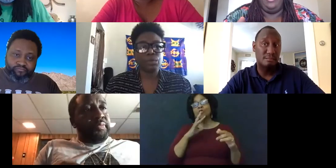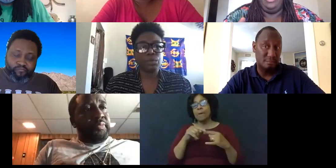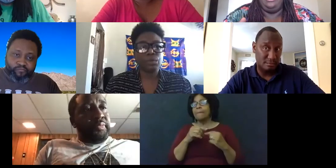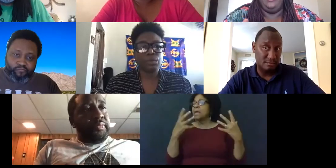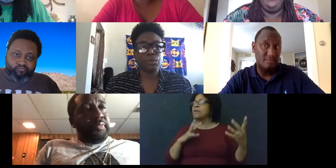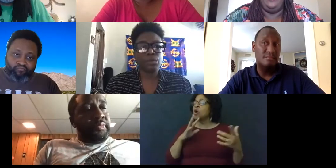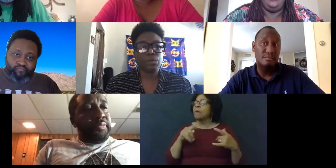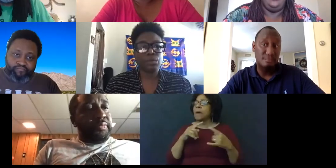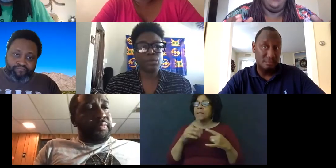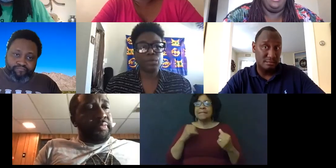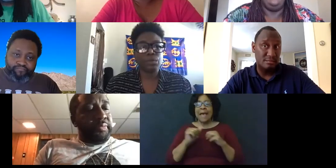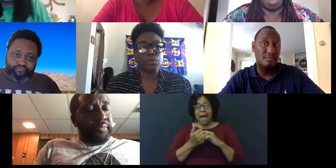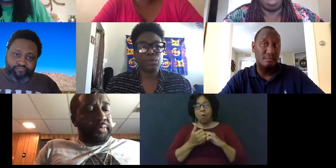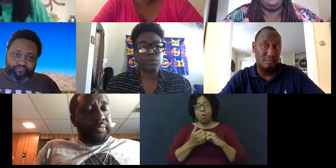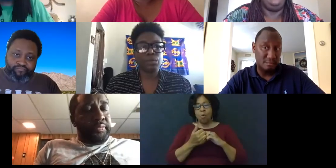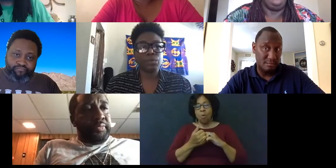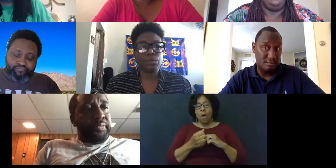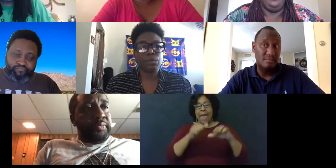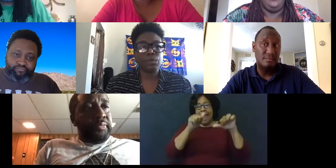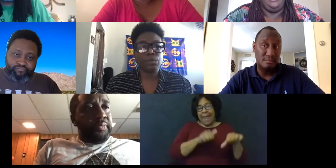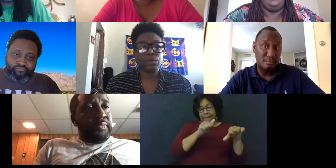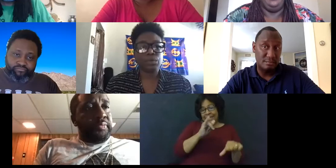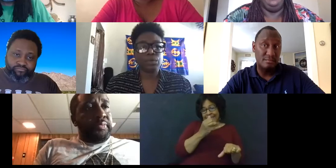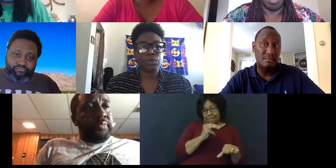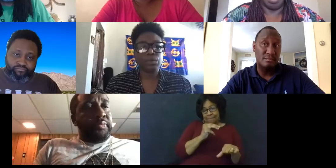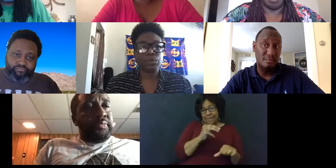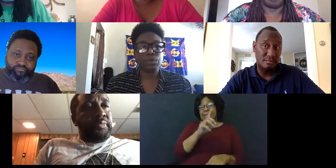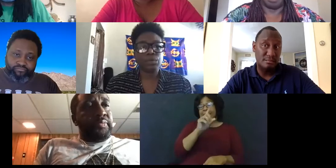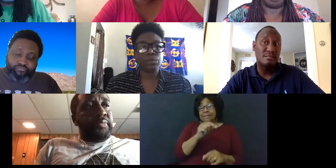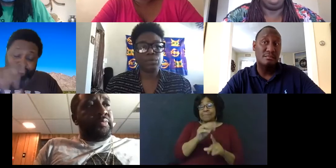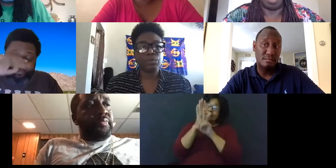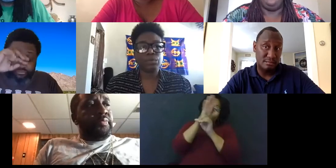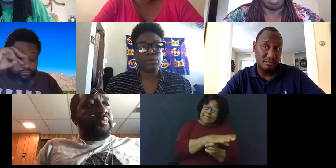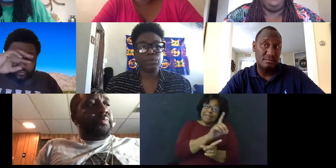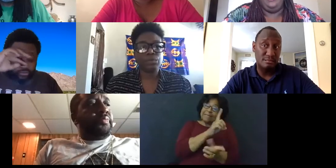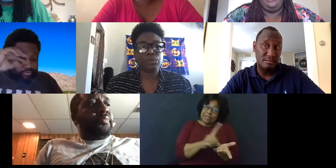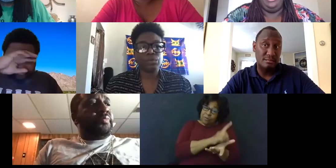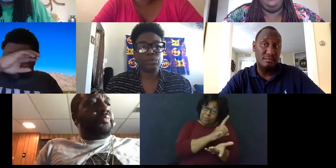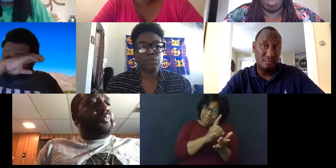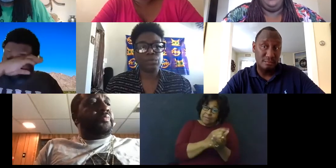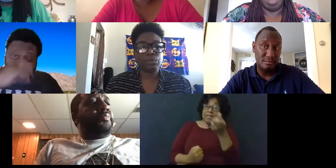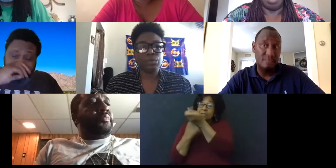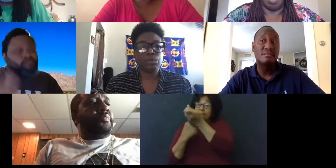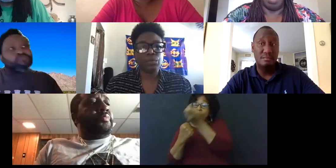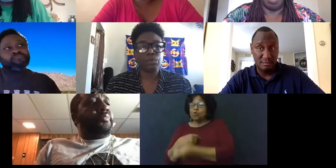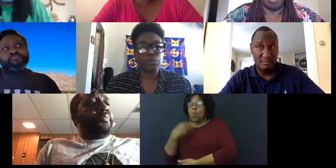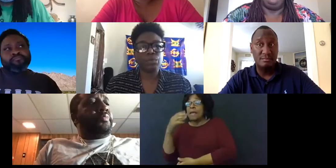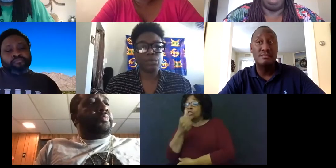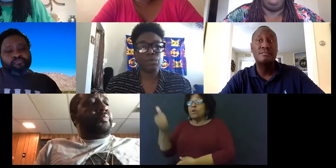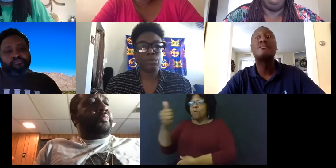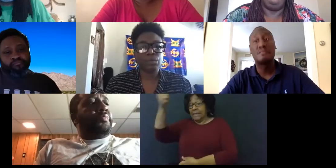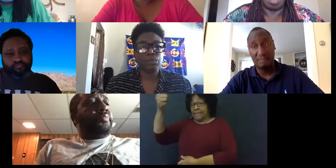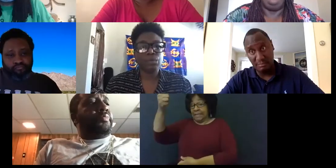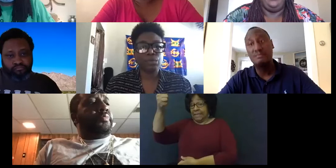are talking about it, is the way in which ableism, disability discrimination, bolsters white supremacy. And so